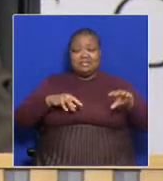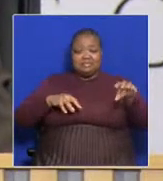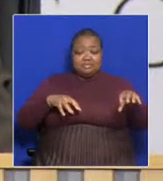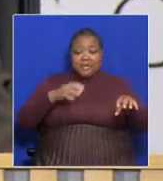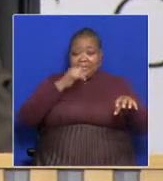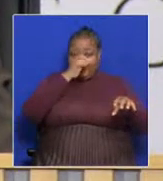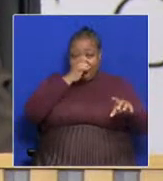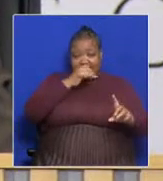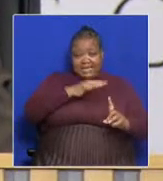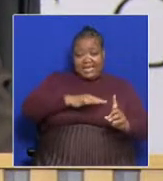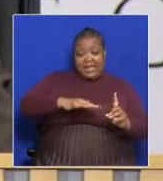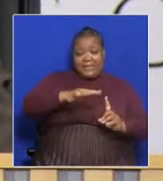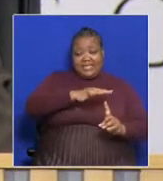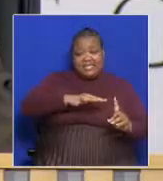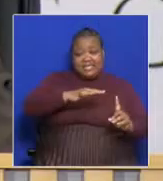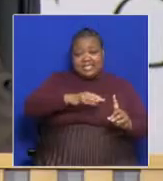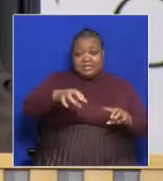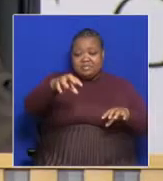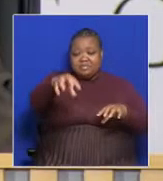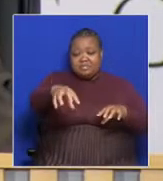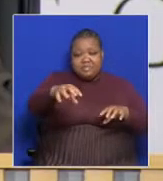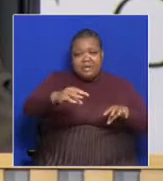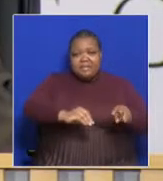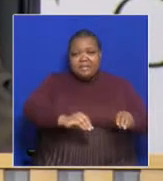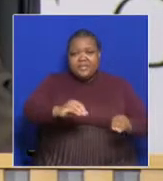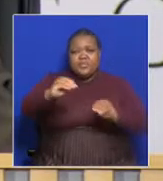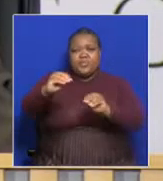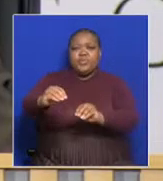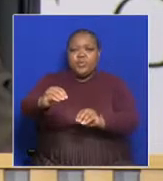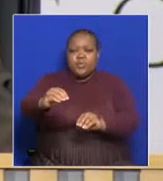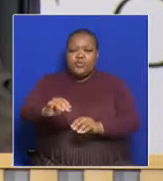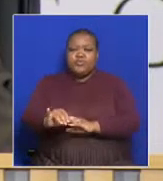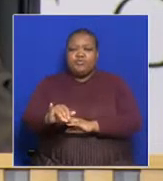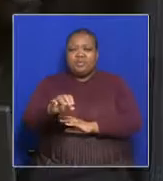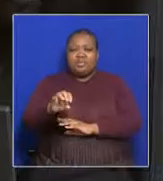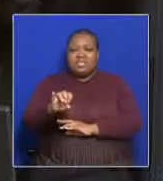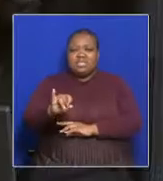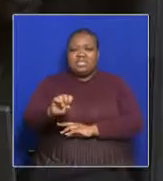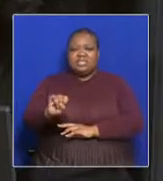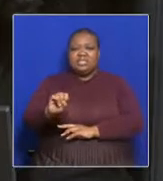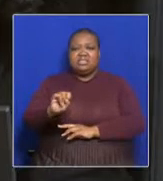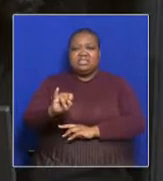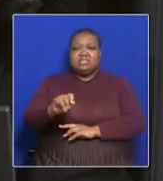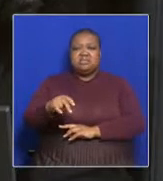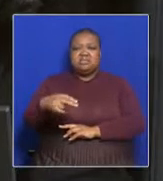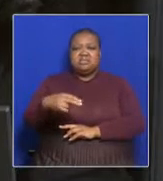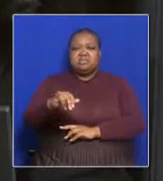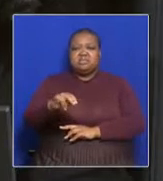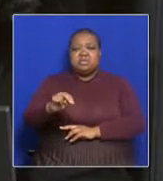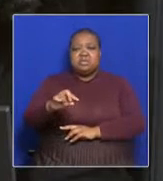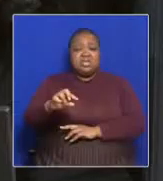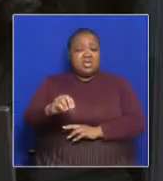the circumstances and go to Isipingo. And that it is not recorded here